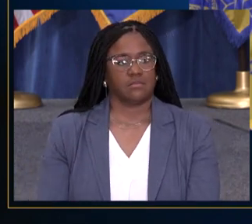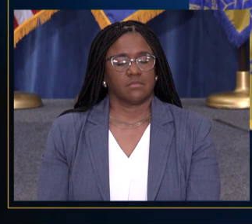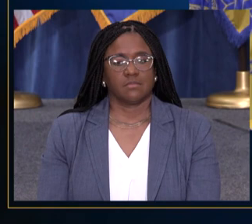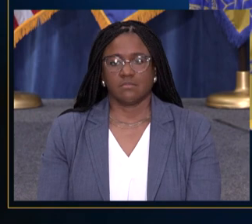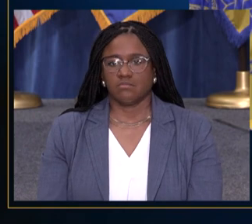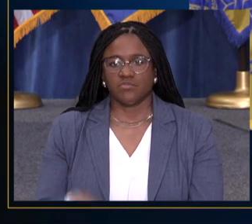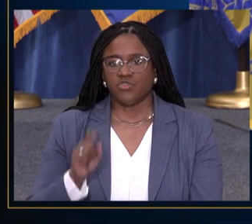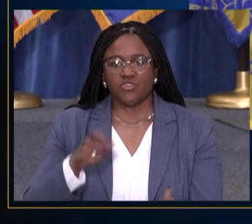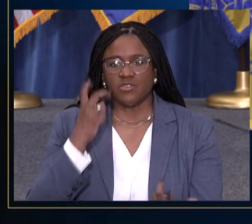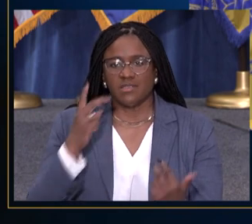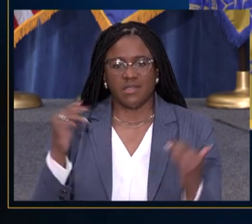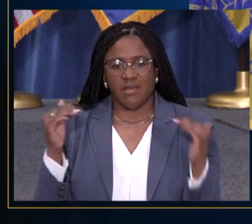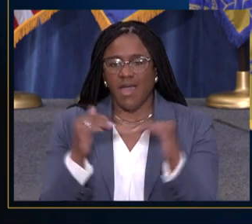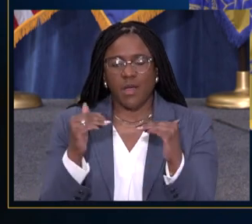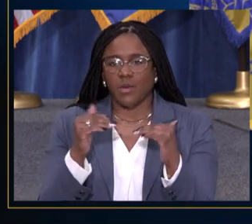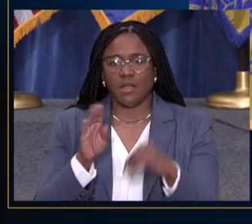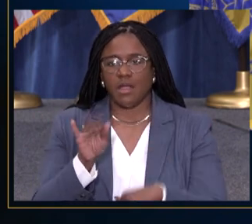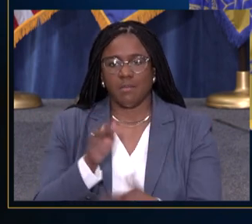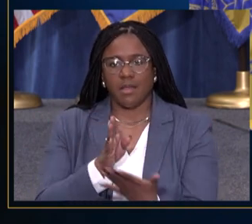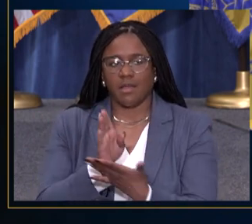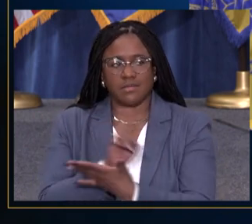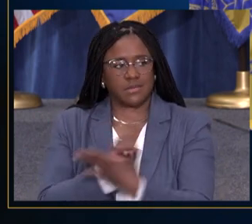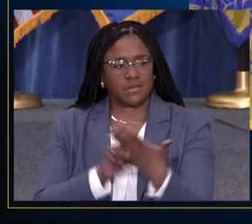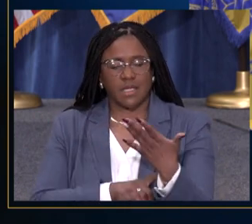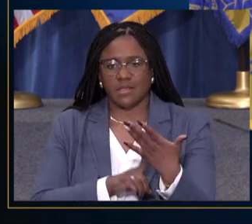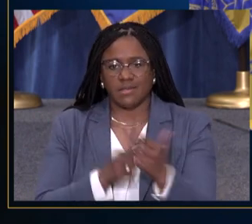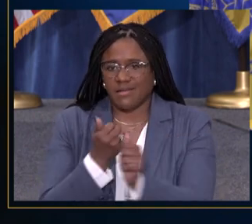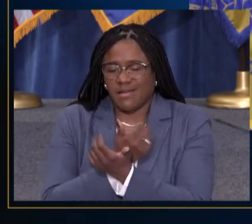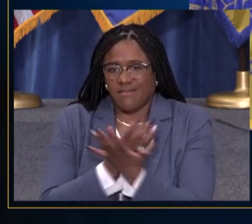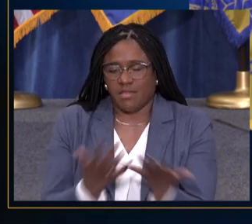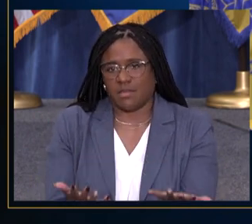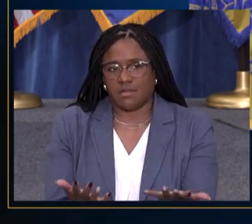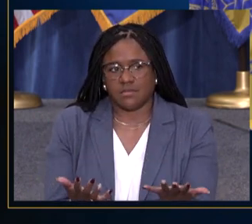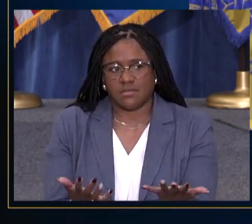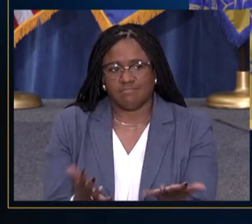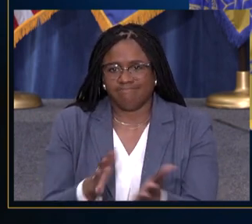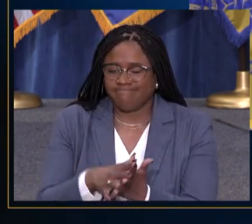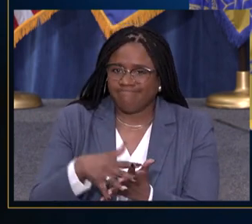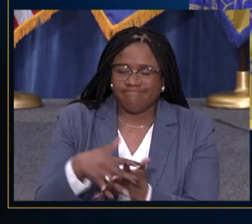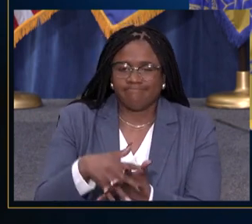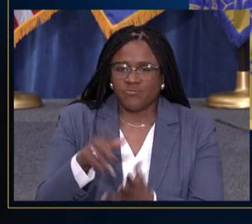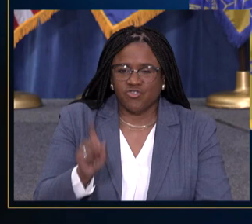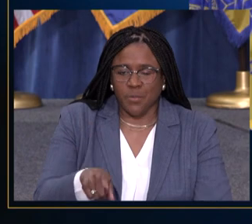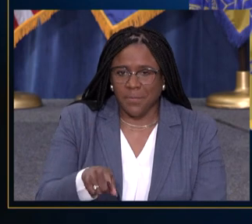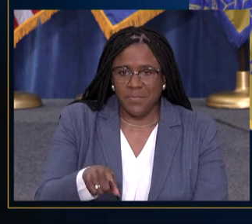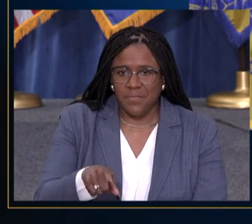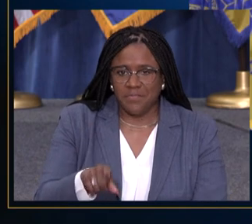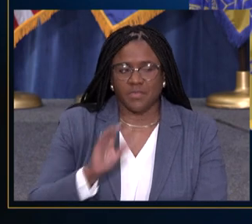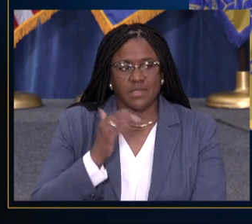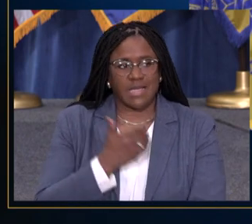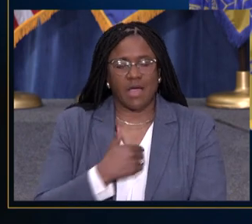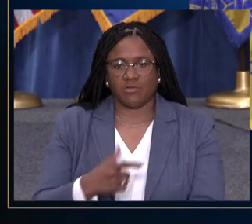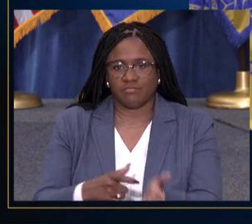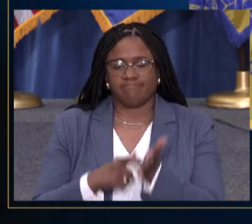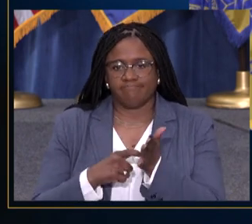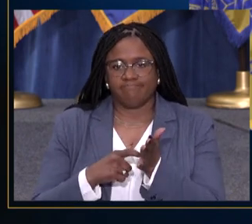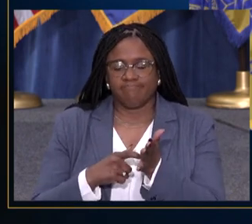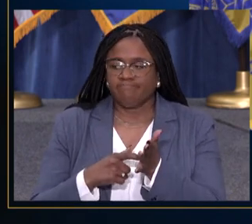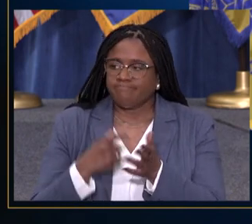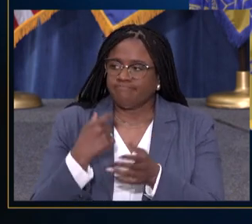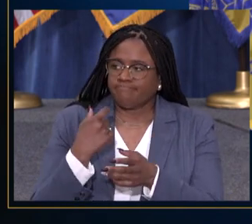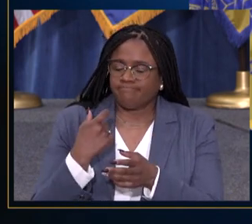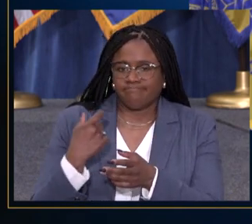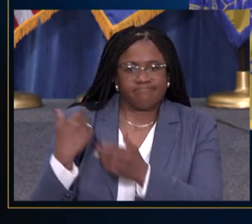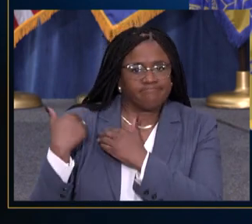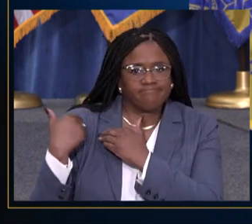we should see equity by design in everything we do. And it is our obligation to make that happen.